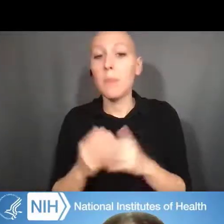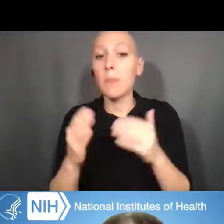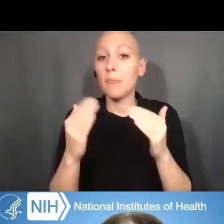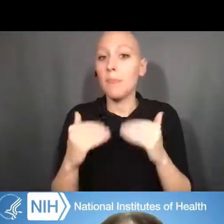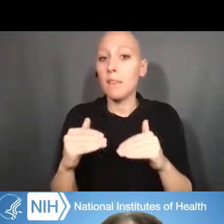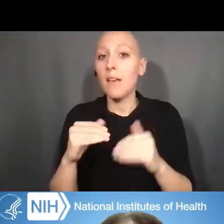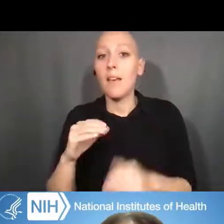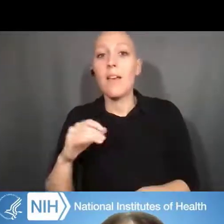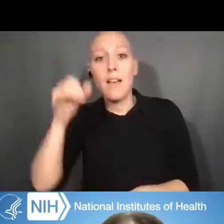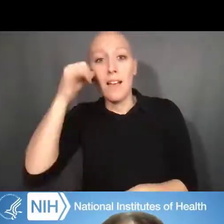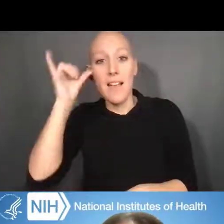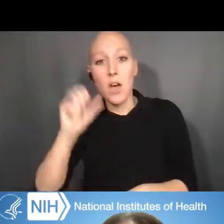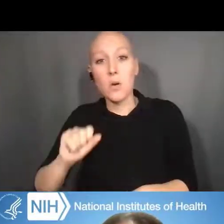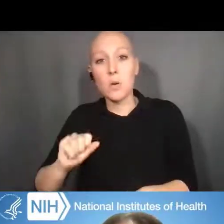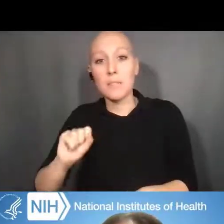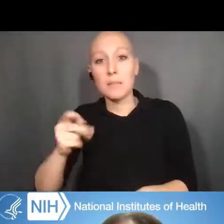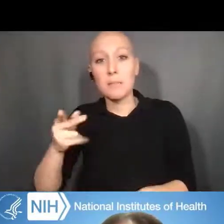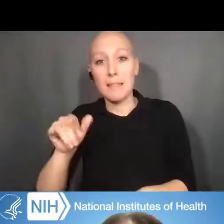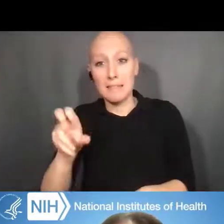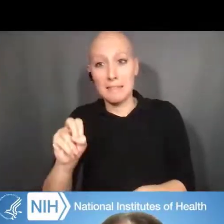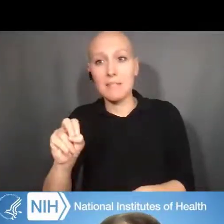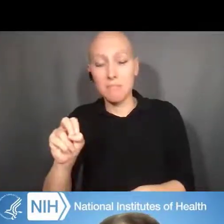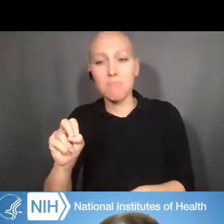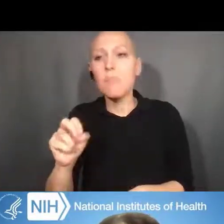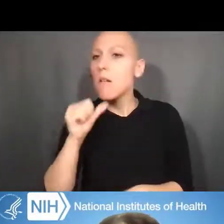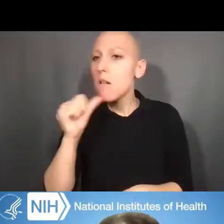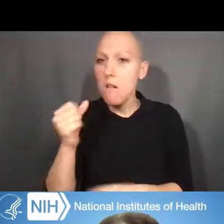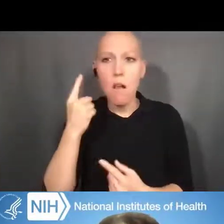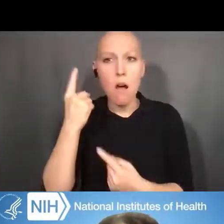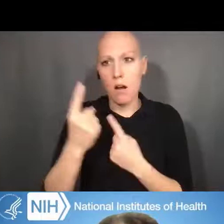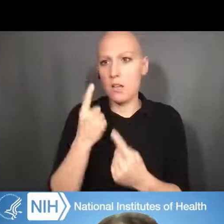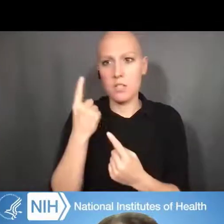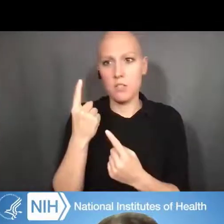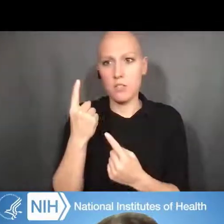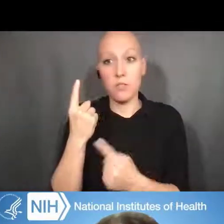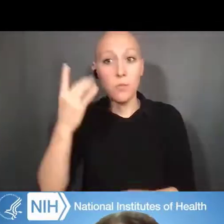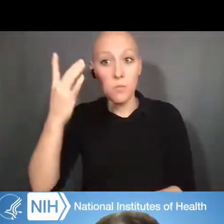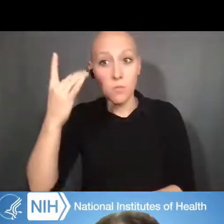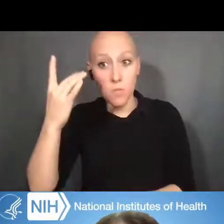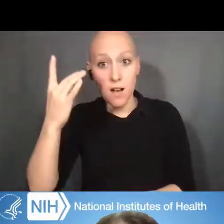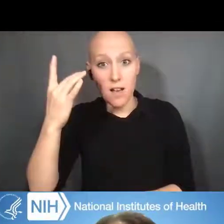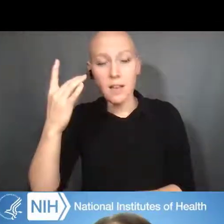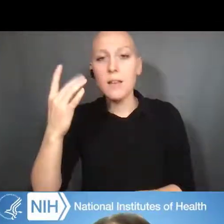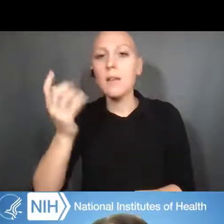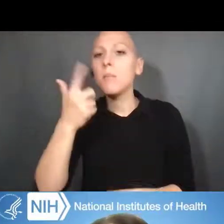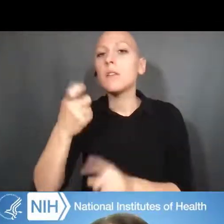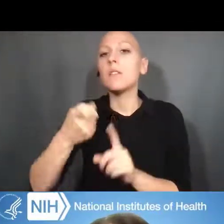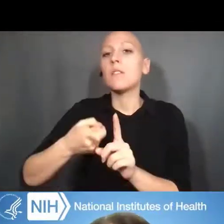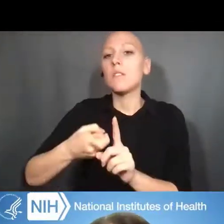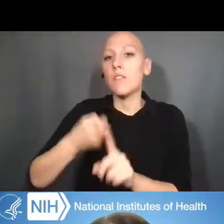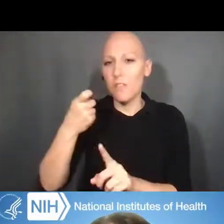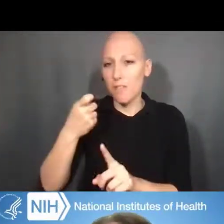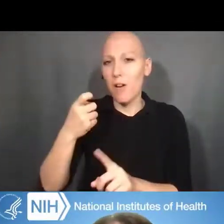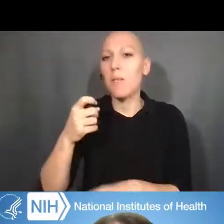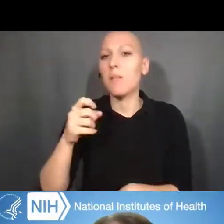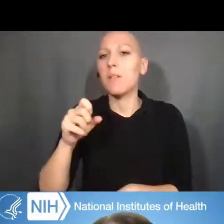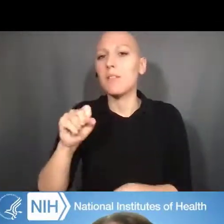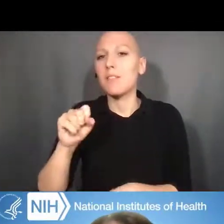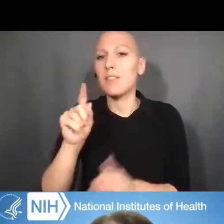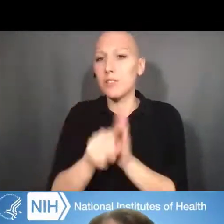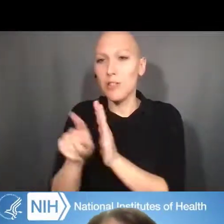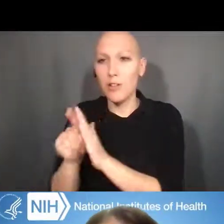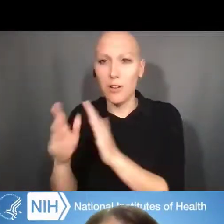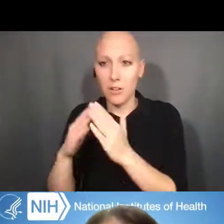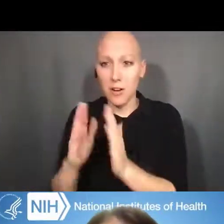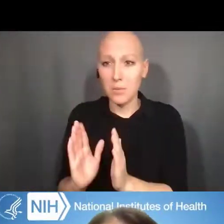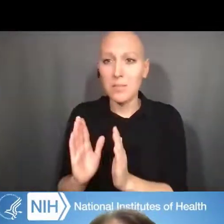use. And the reason being is that these animals were intended for use for food, and they were killed for that purpose, not for the